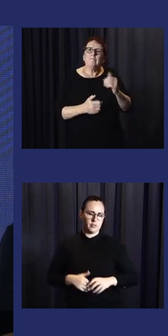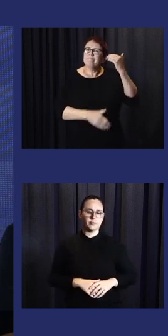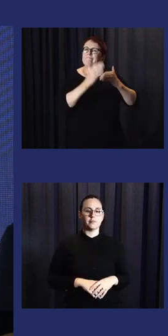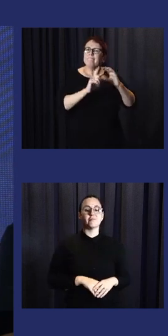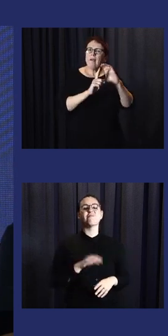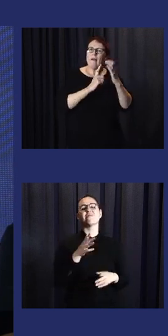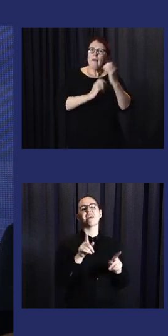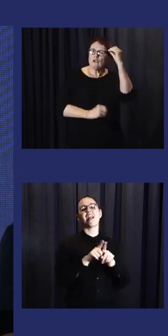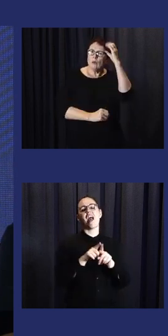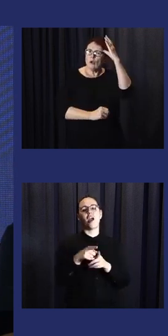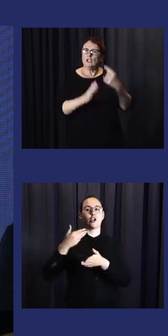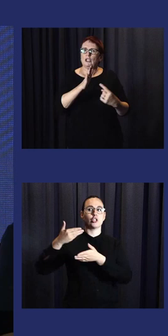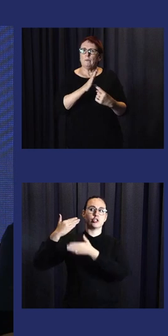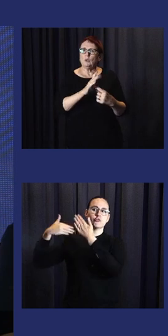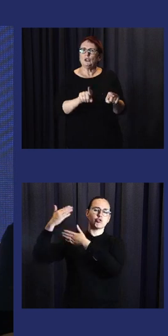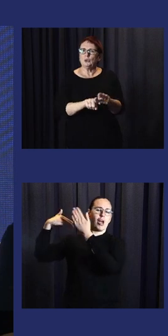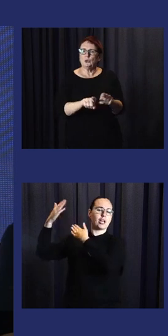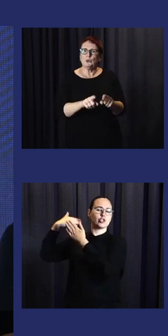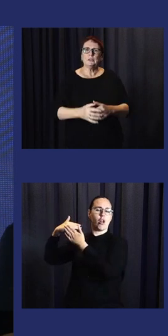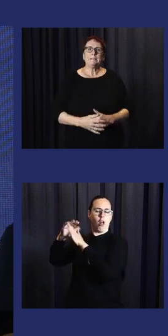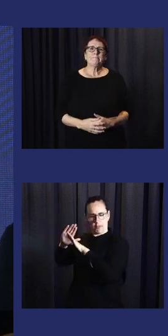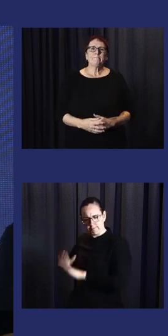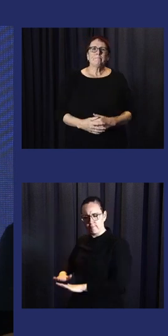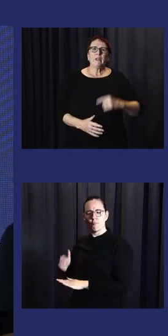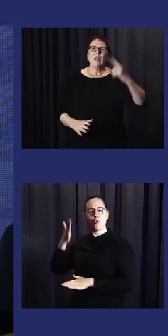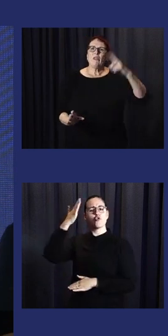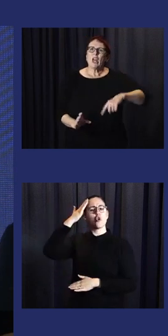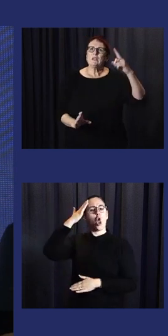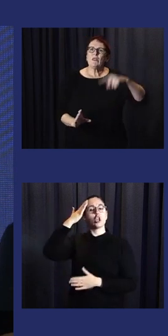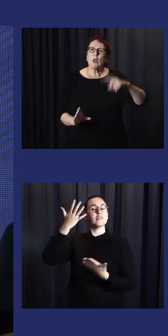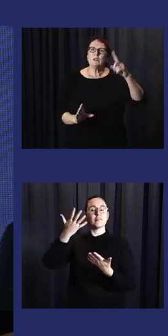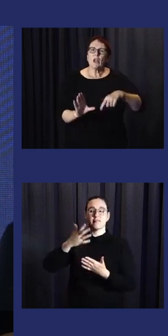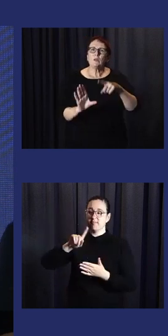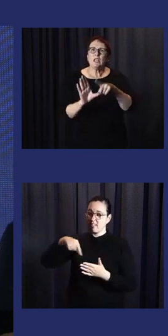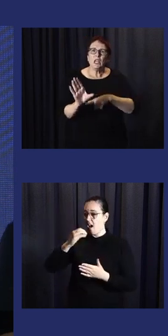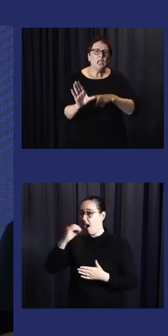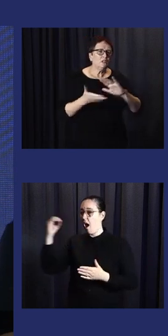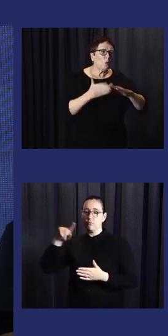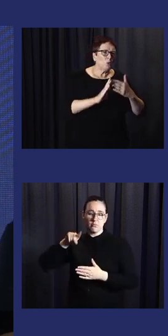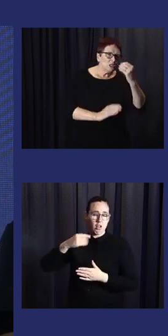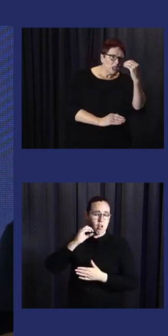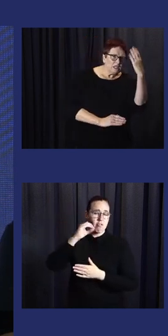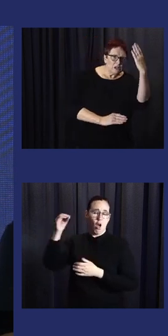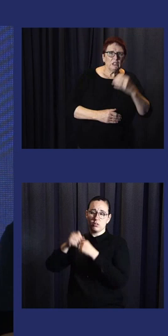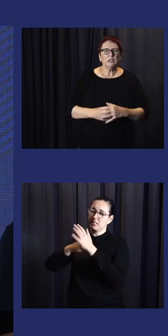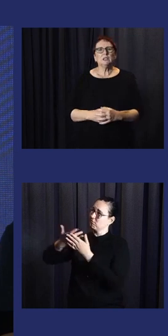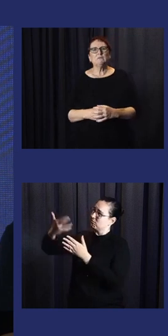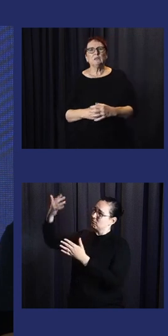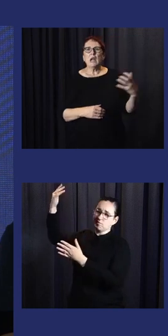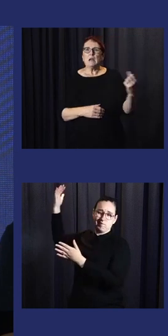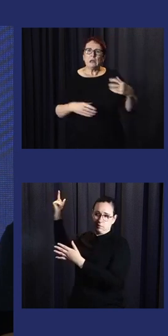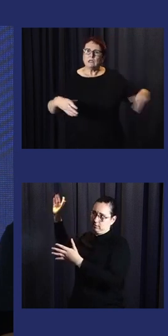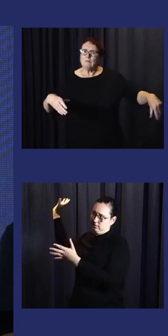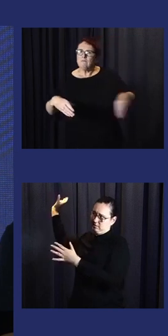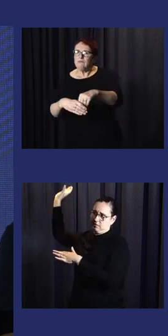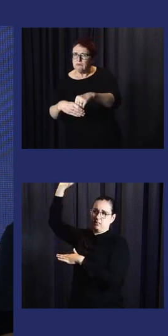important aspect. Thousands of years of cumulative experience and knowledge need to be